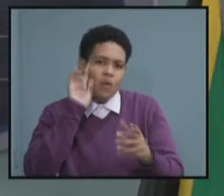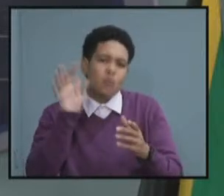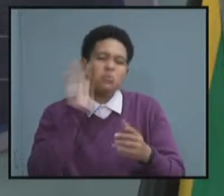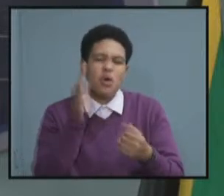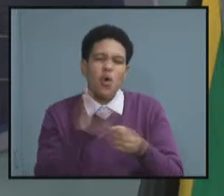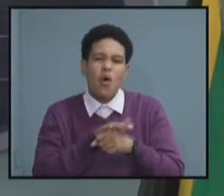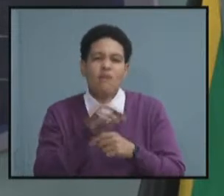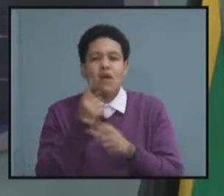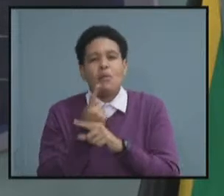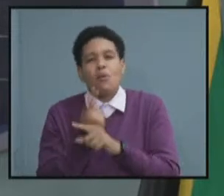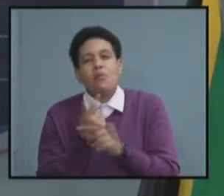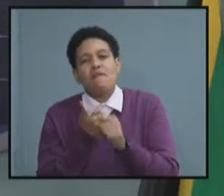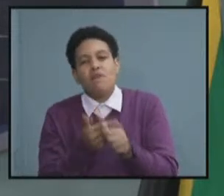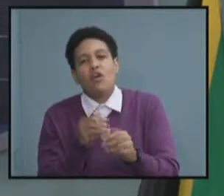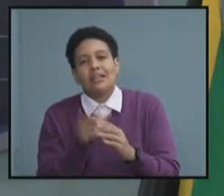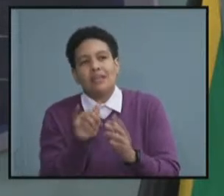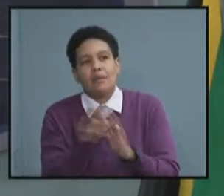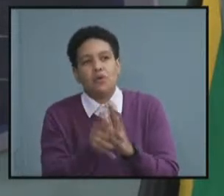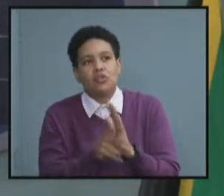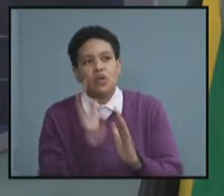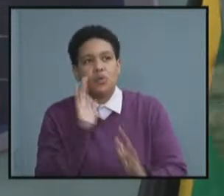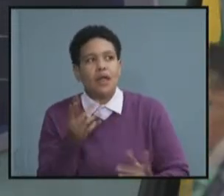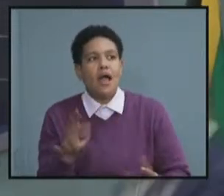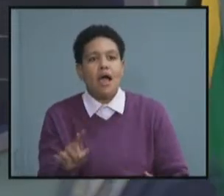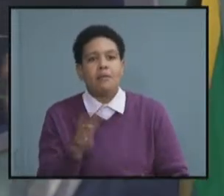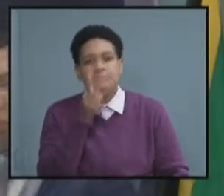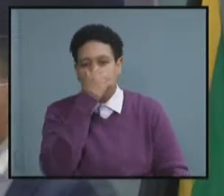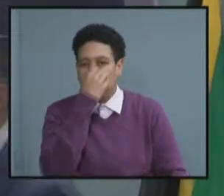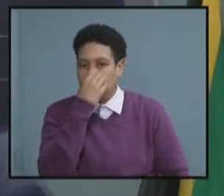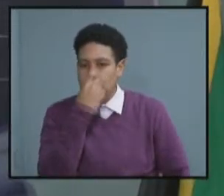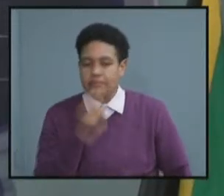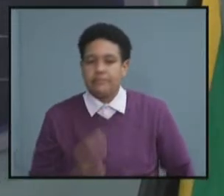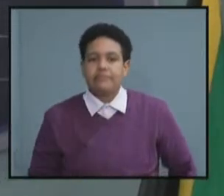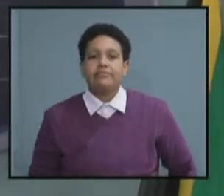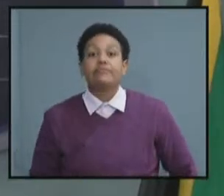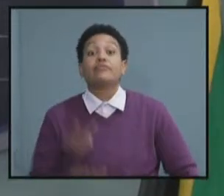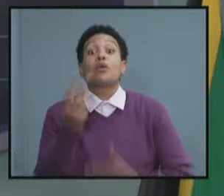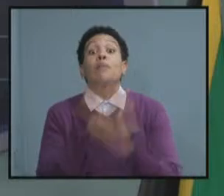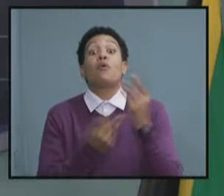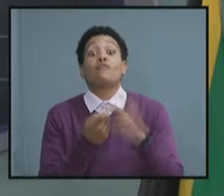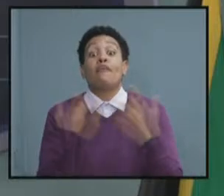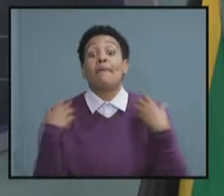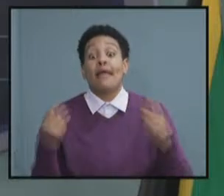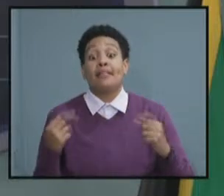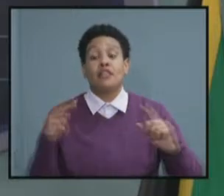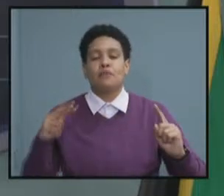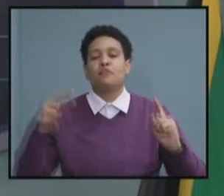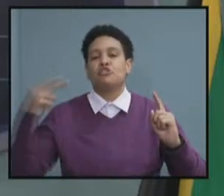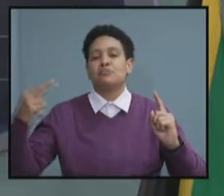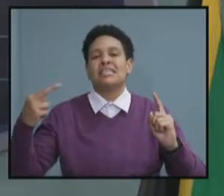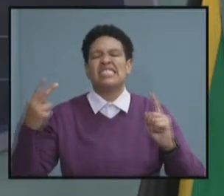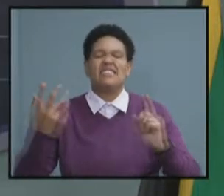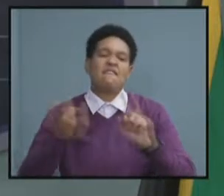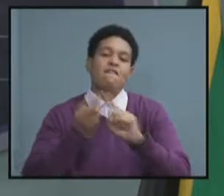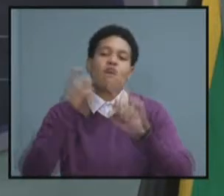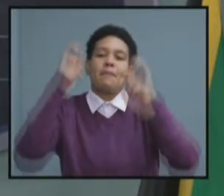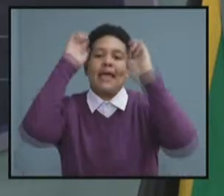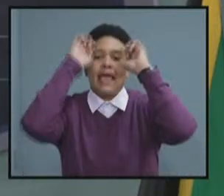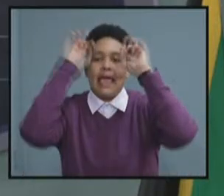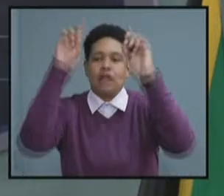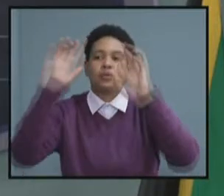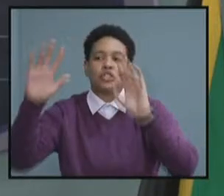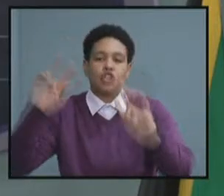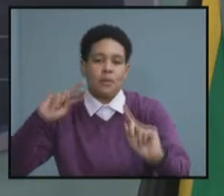Prime Minister, appropriately in that protocol. So both from the health perspective and from the